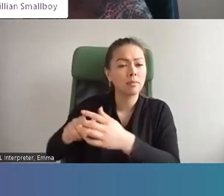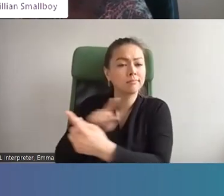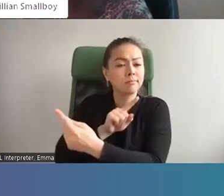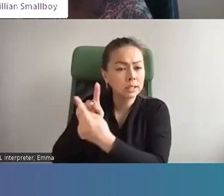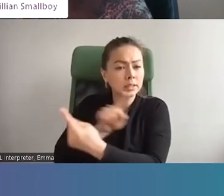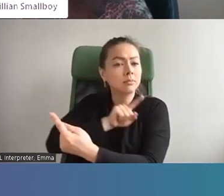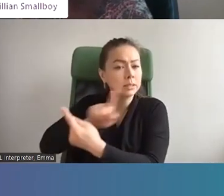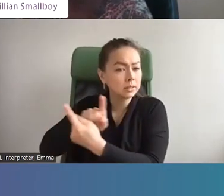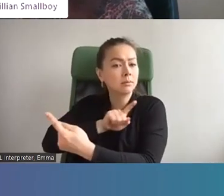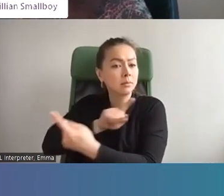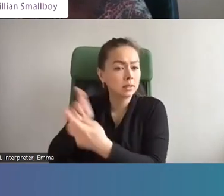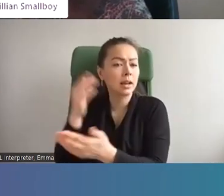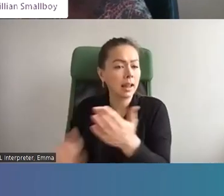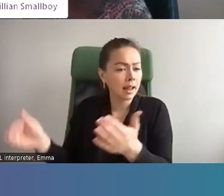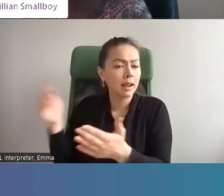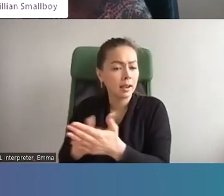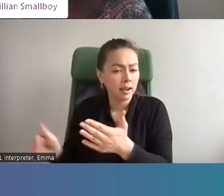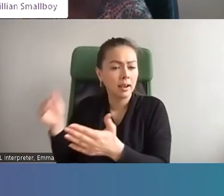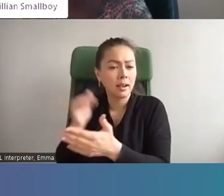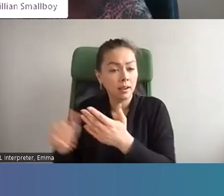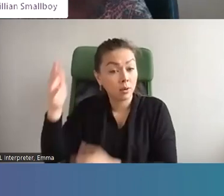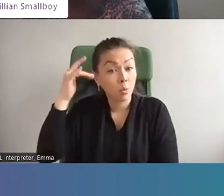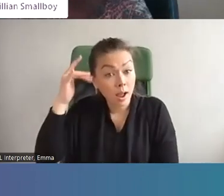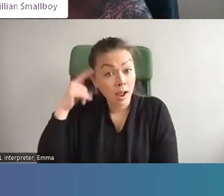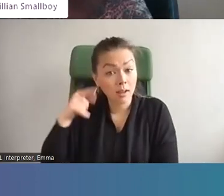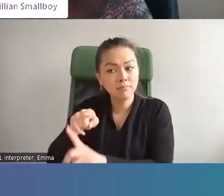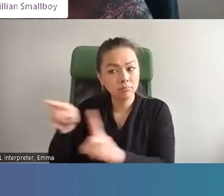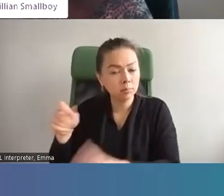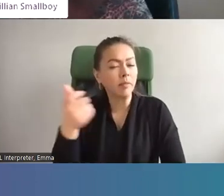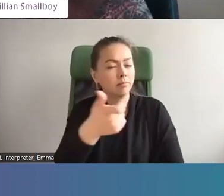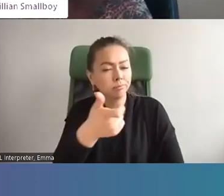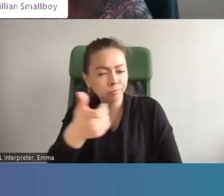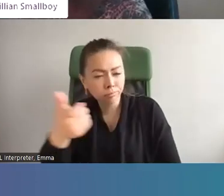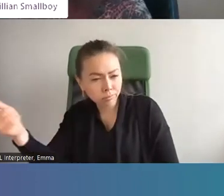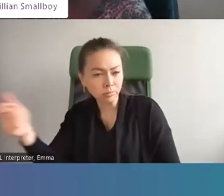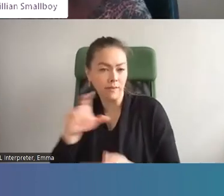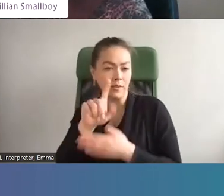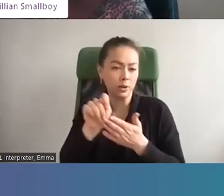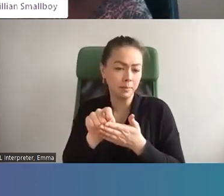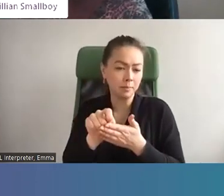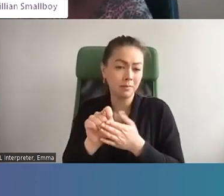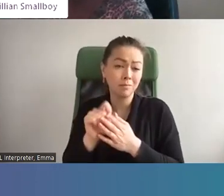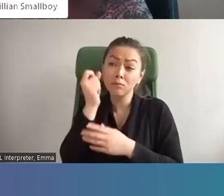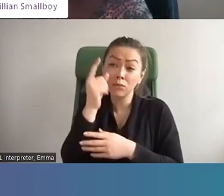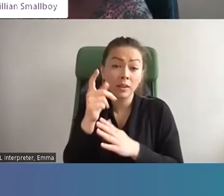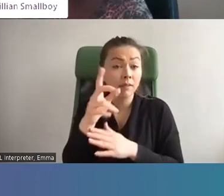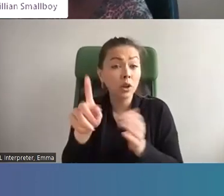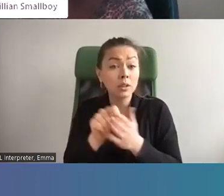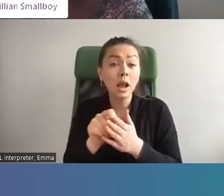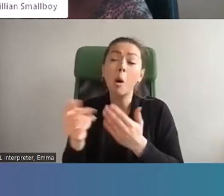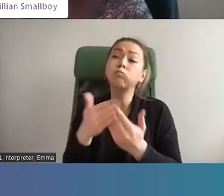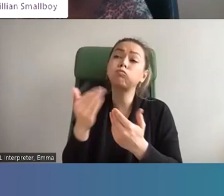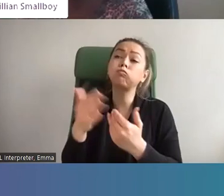watching these videos, and they're tough, they're truth. And it's all going